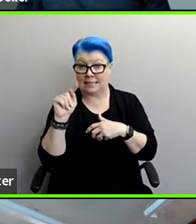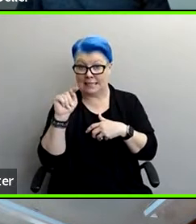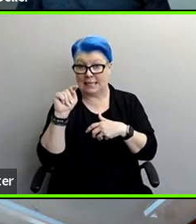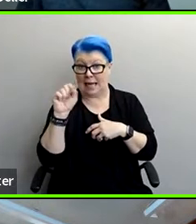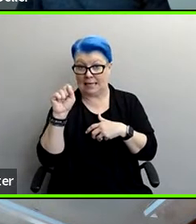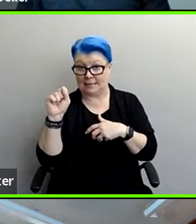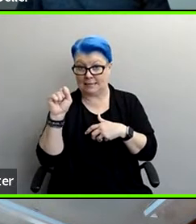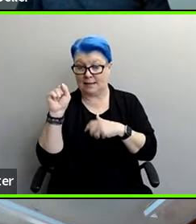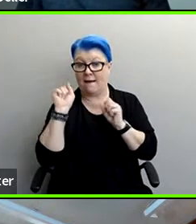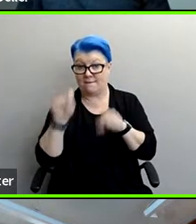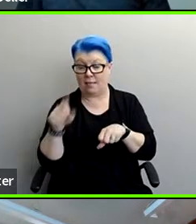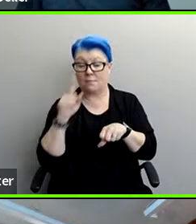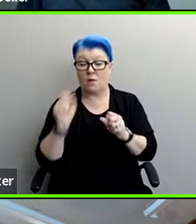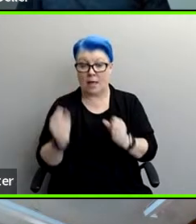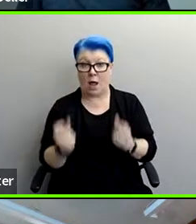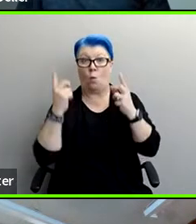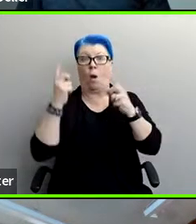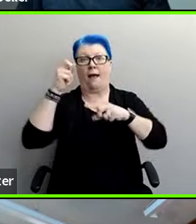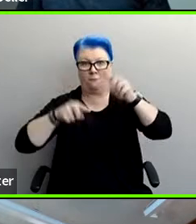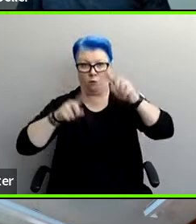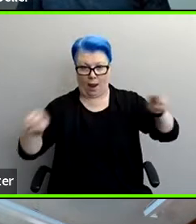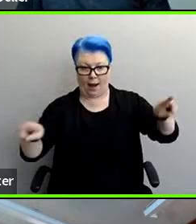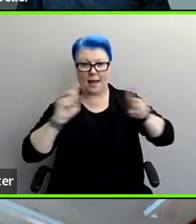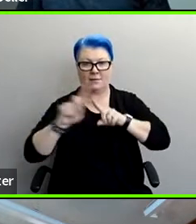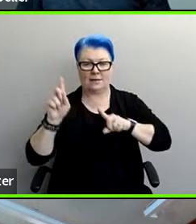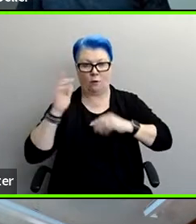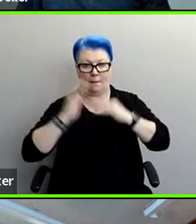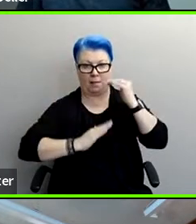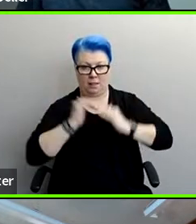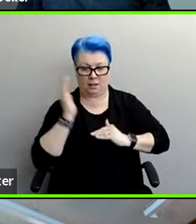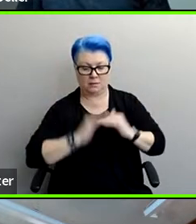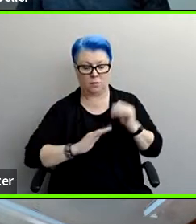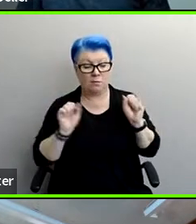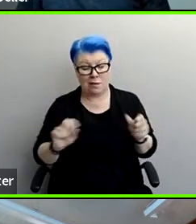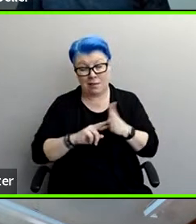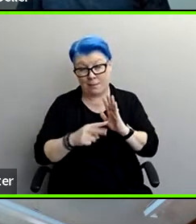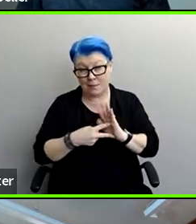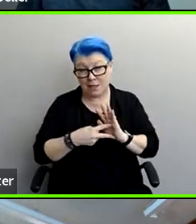wide variety of buildings. So it means that there is probably